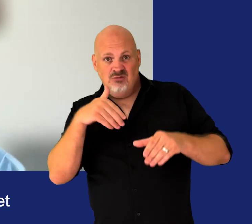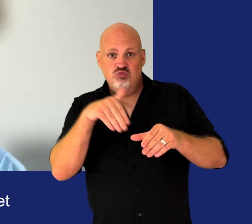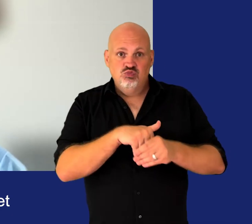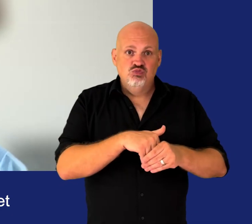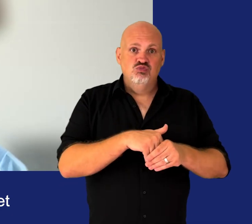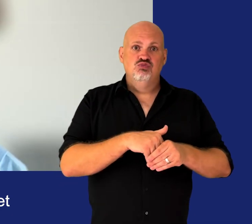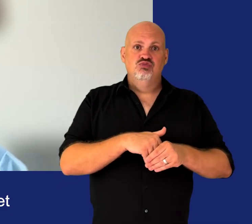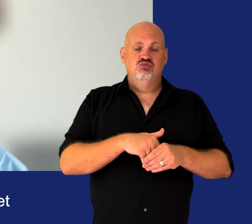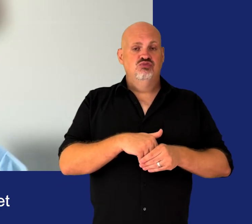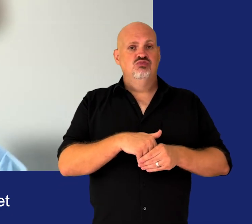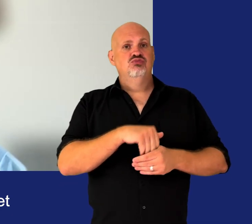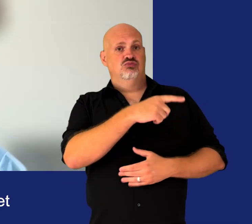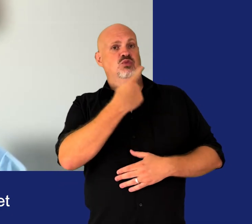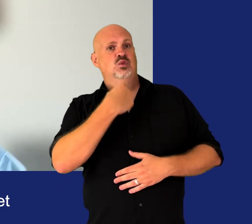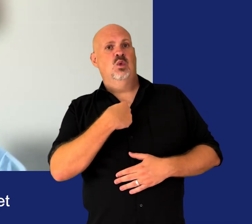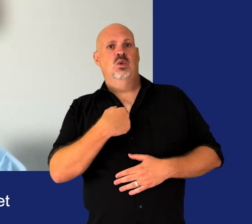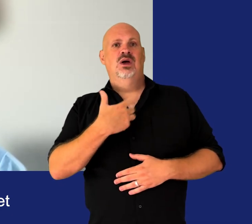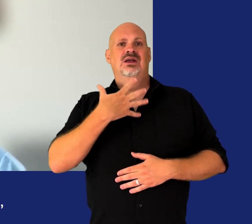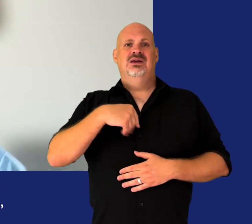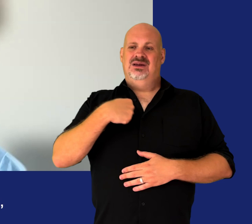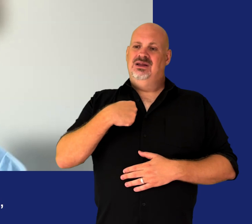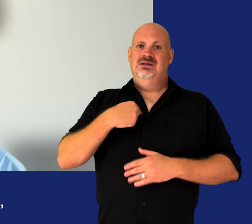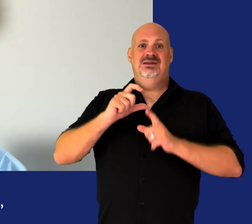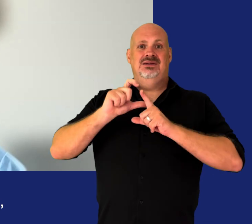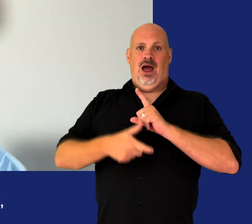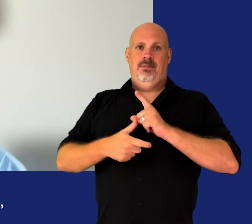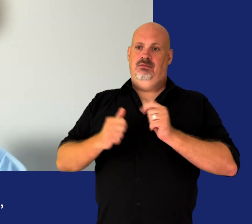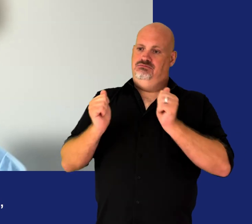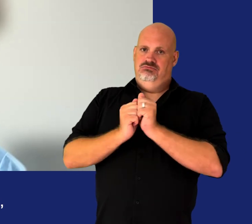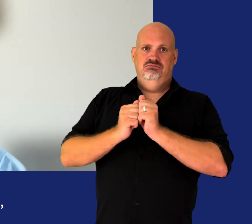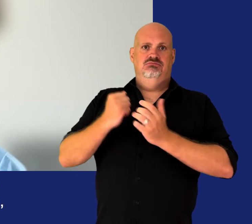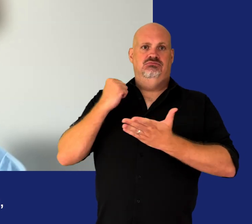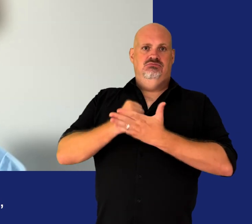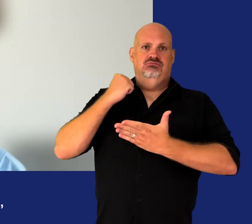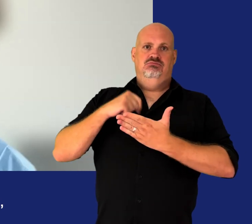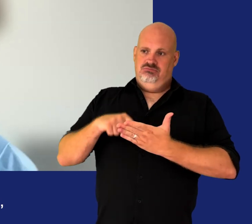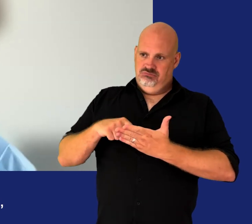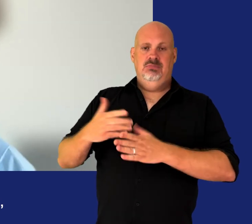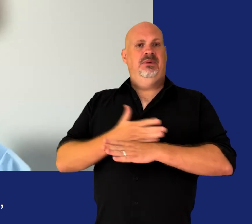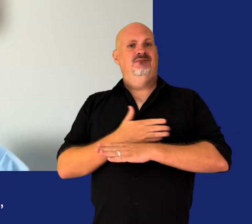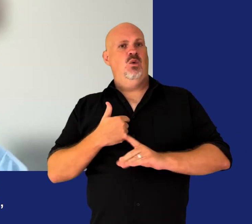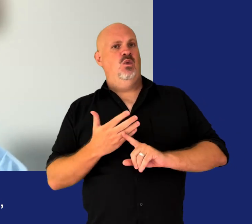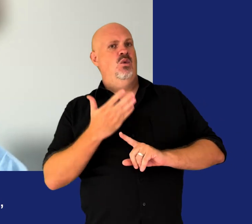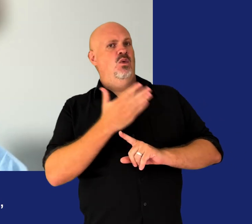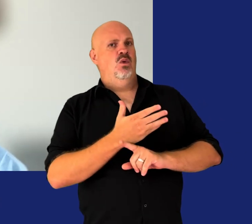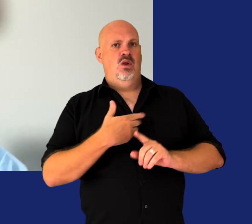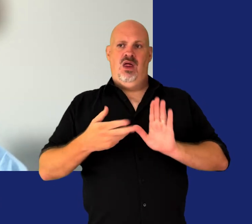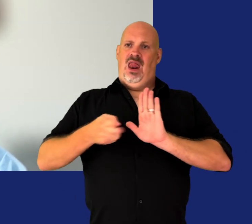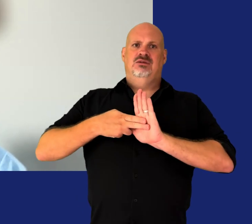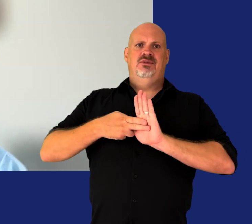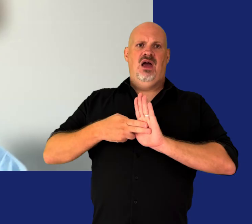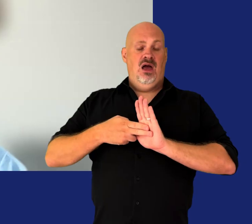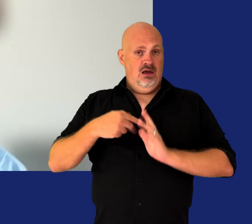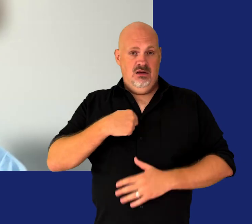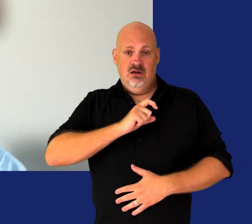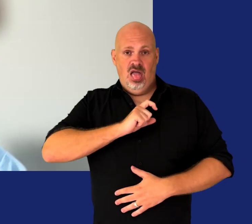in. And I was told I would need to get my disability classified first before I could even go there for a session. And that